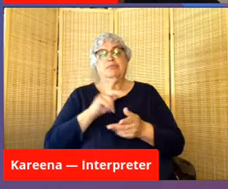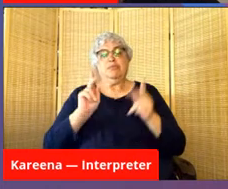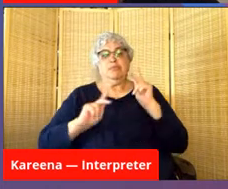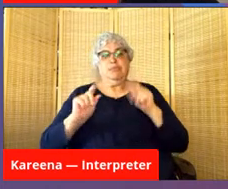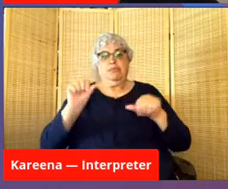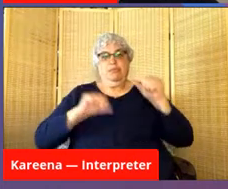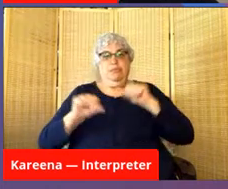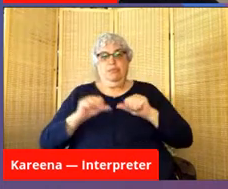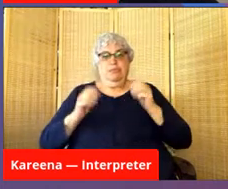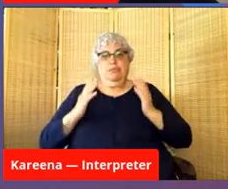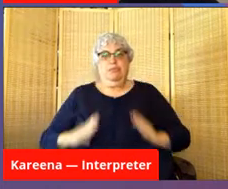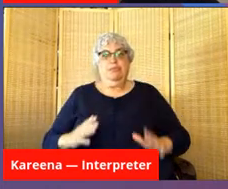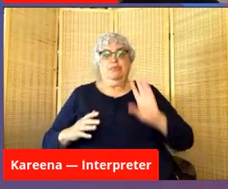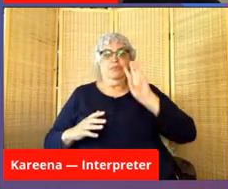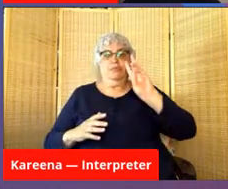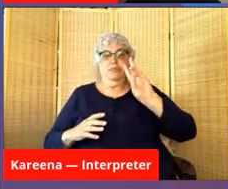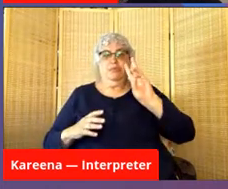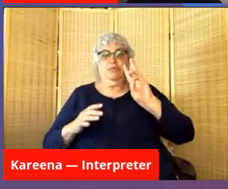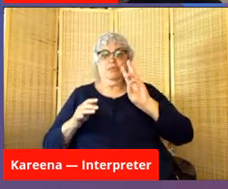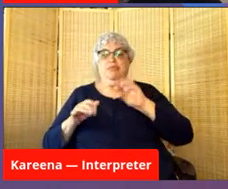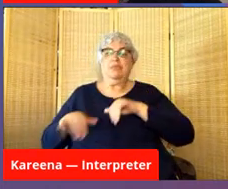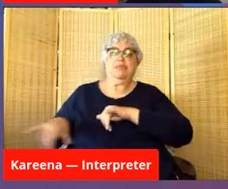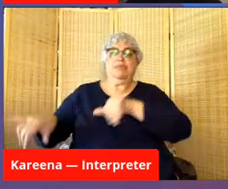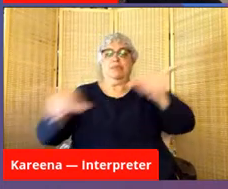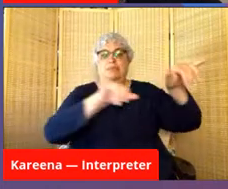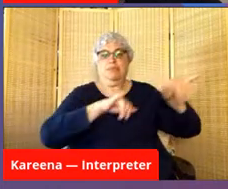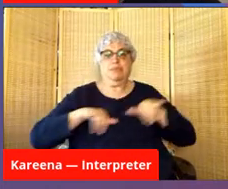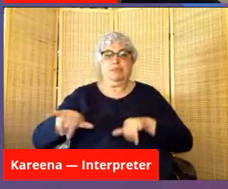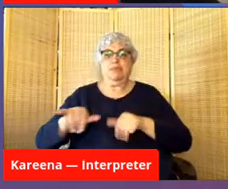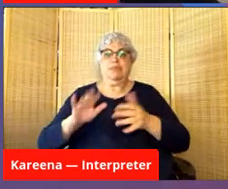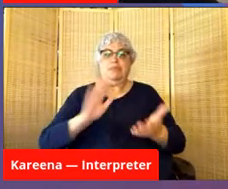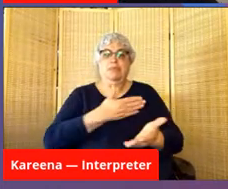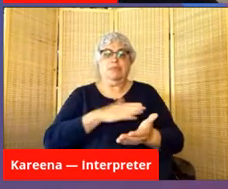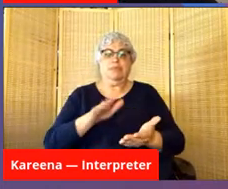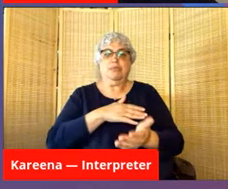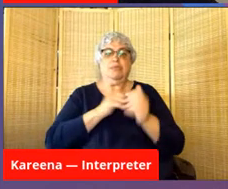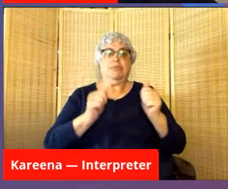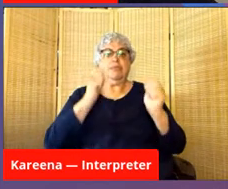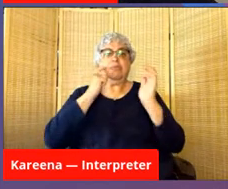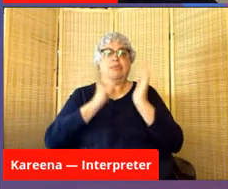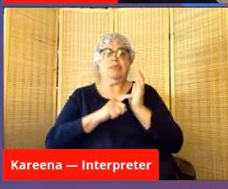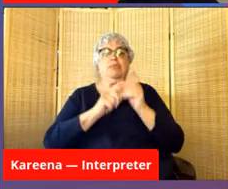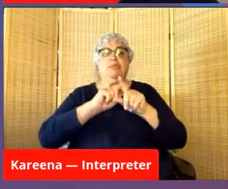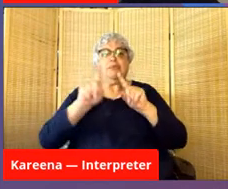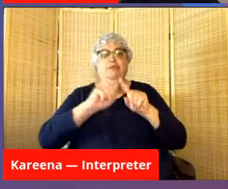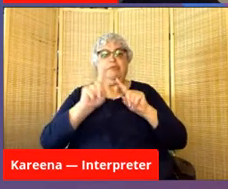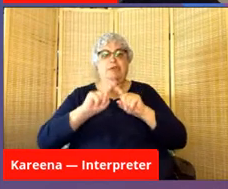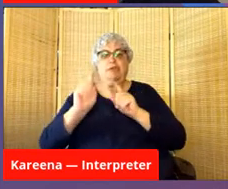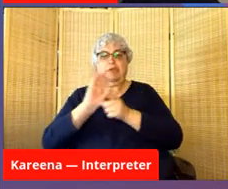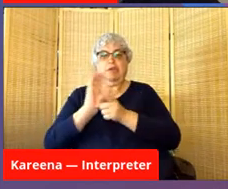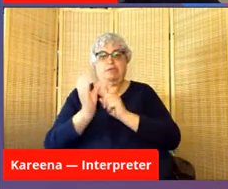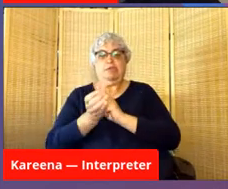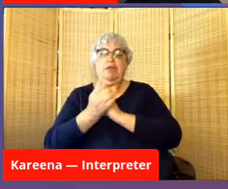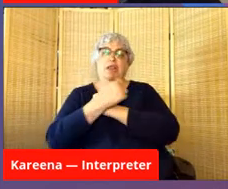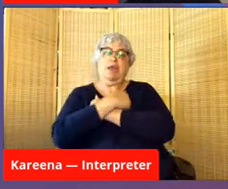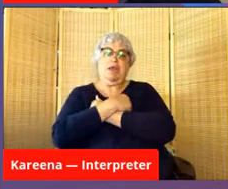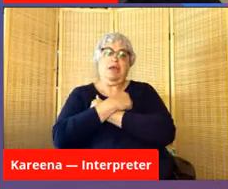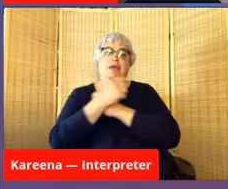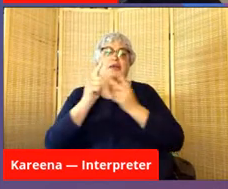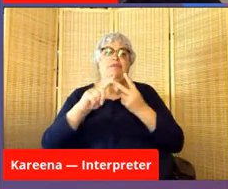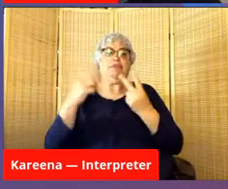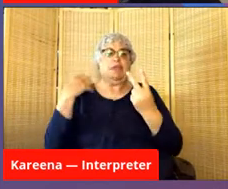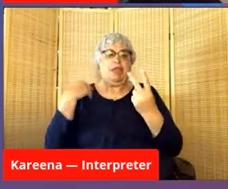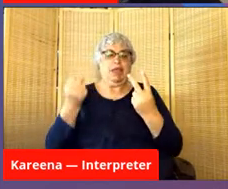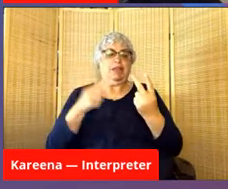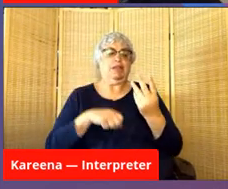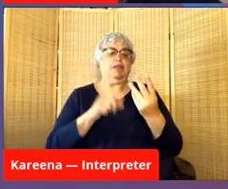suggested that there are six universal types of song that can be recognized across culture: love songs, healing